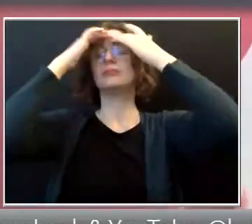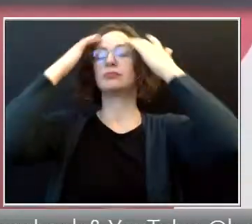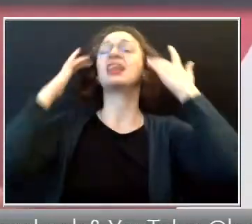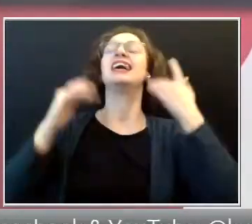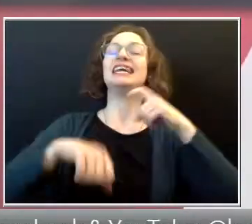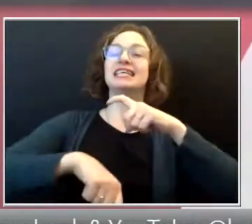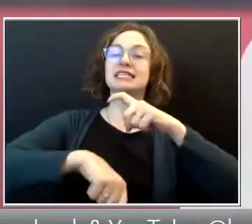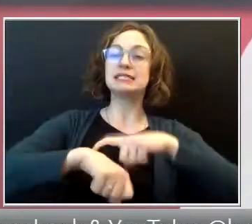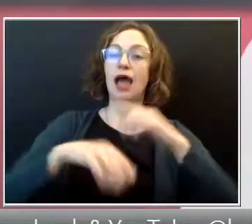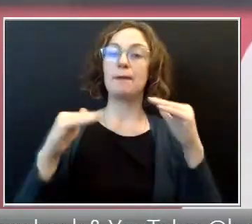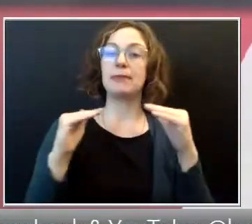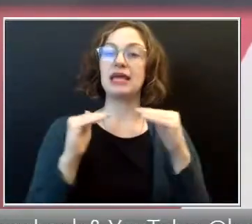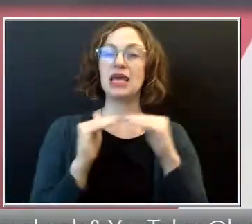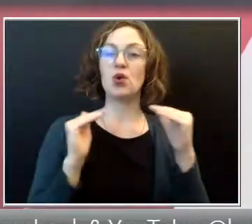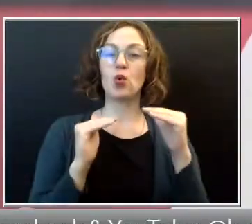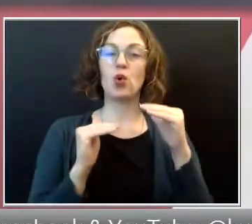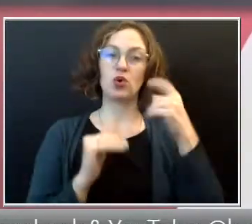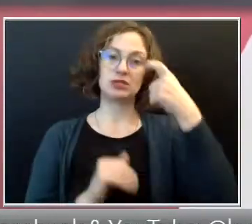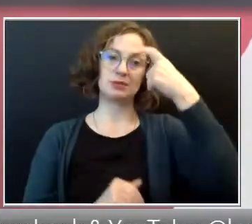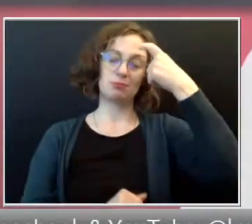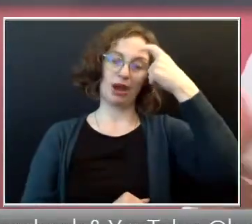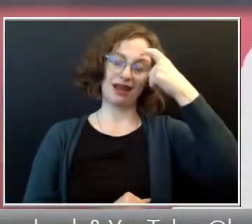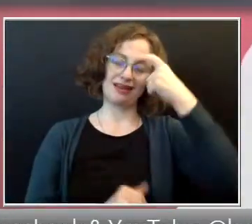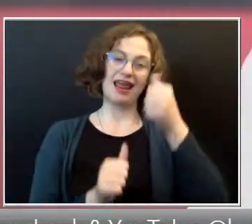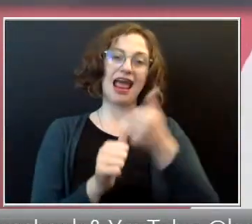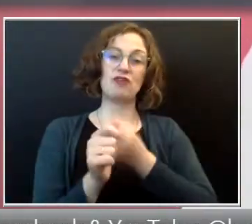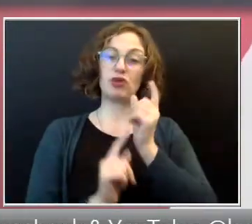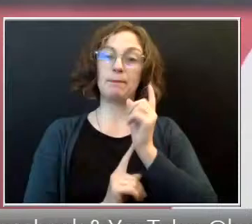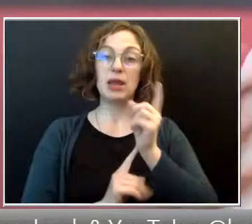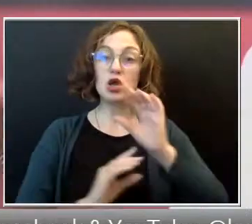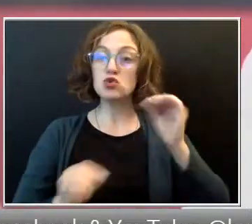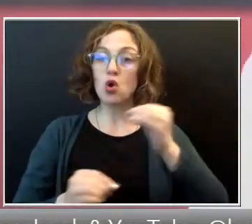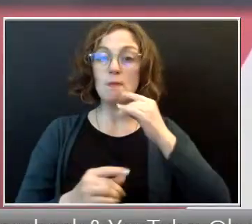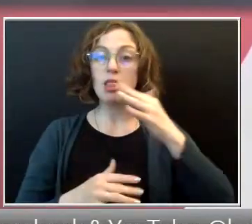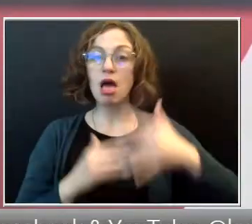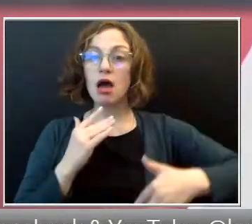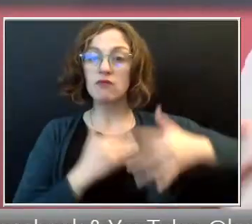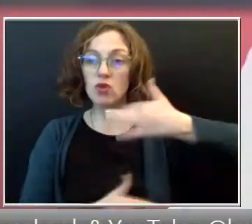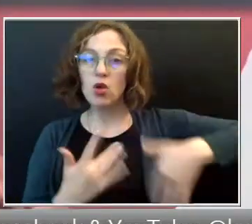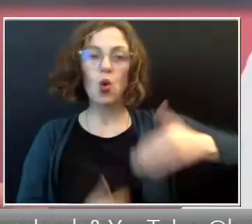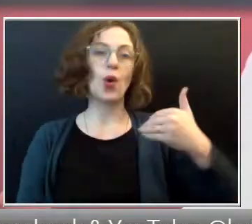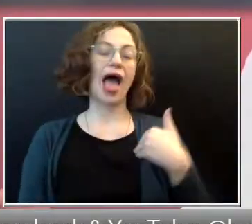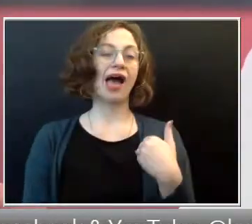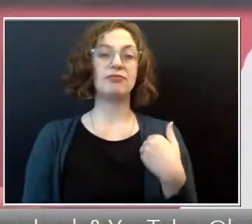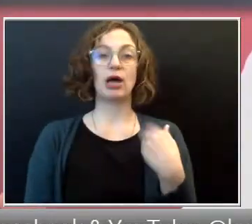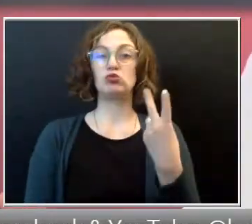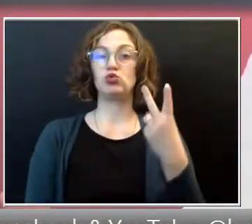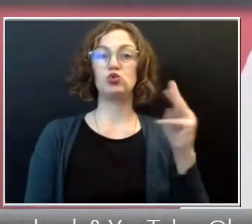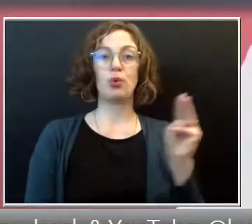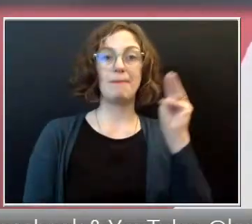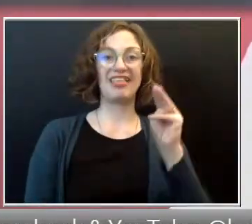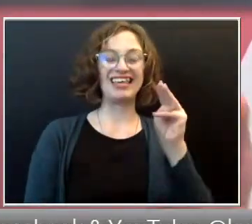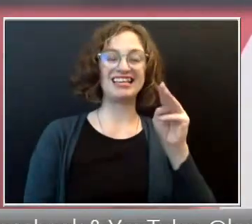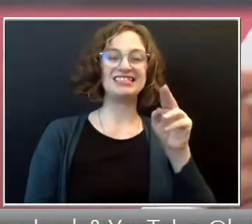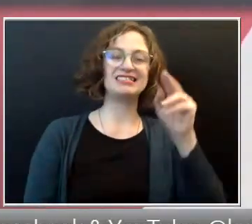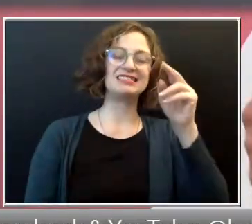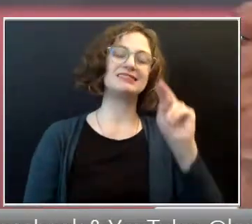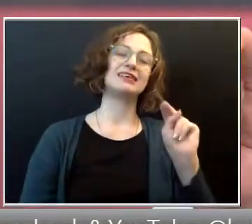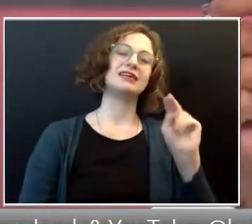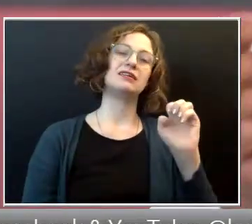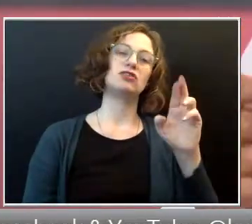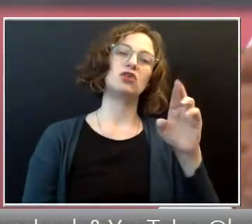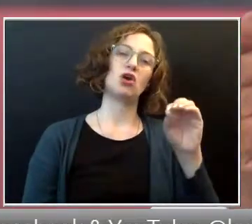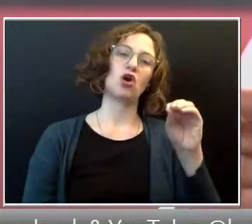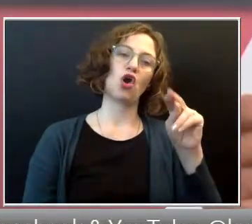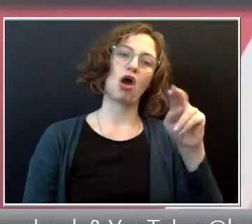have about 2 million neurons dying. And that may not sound like a lot when we talk about the billions of neurons in the brain, but every